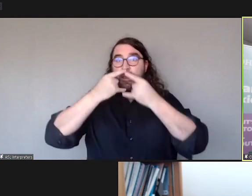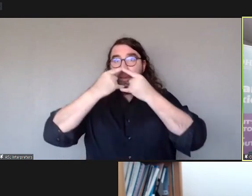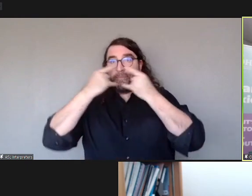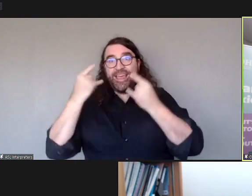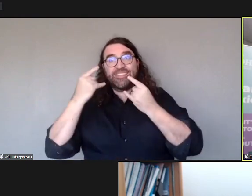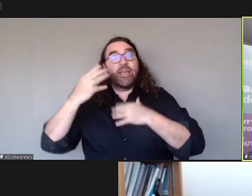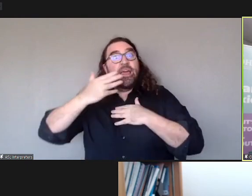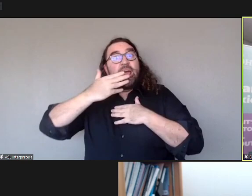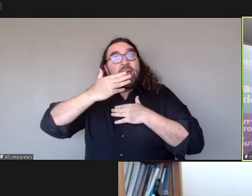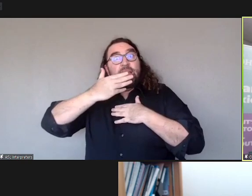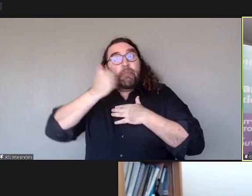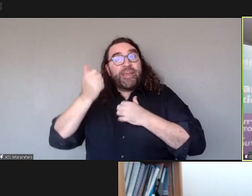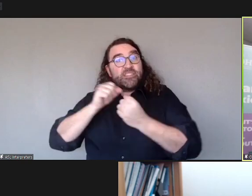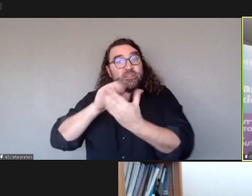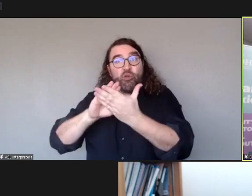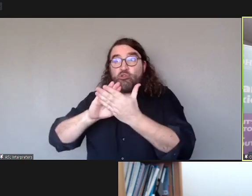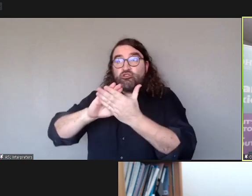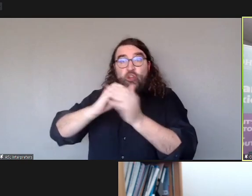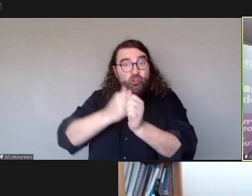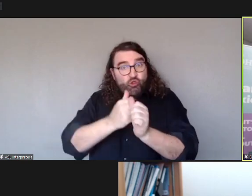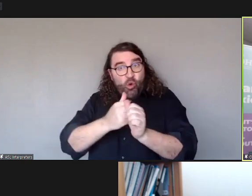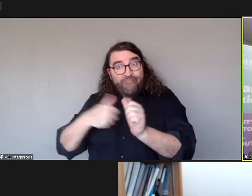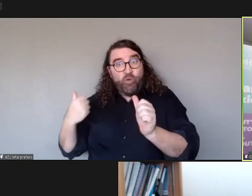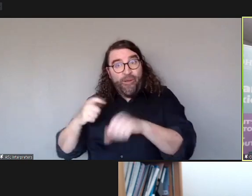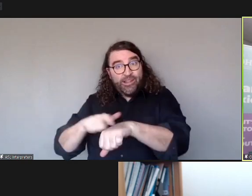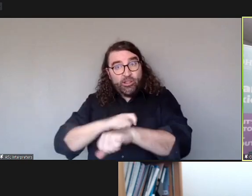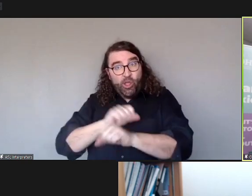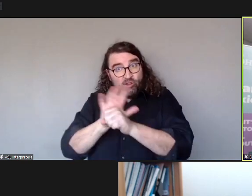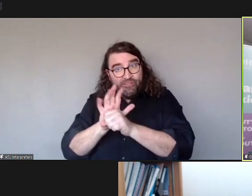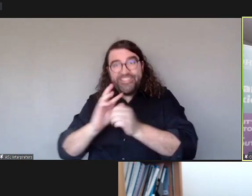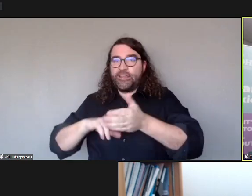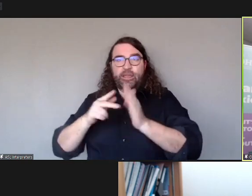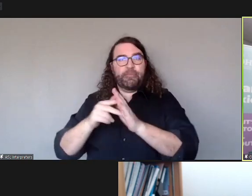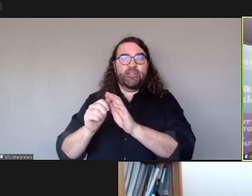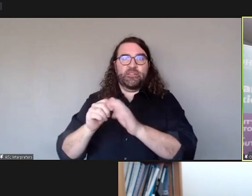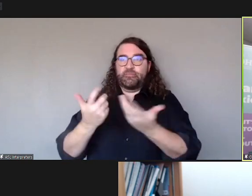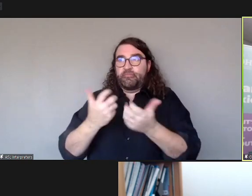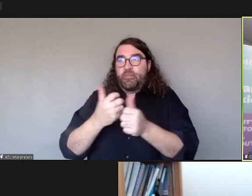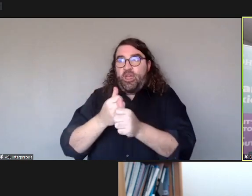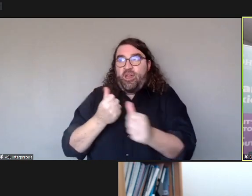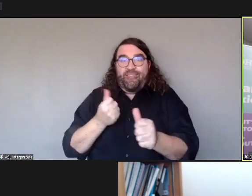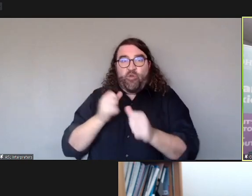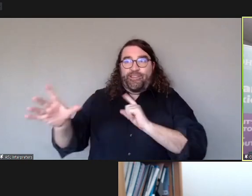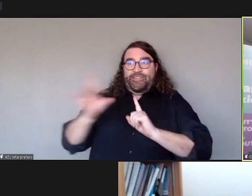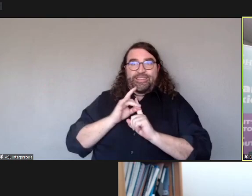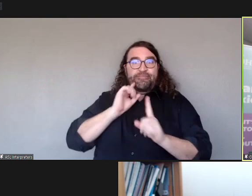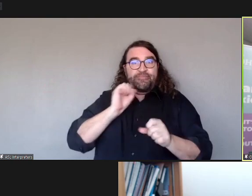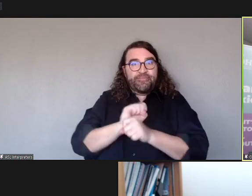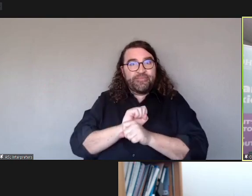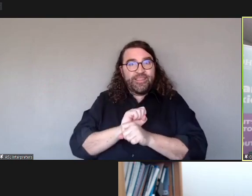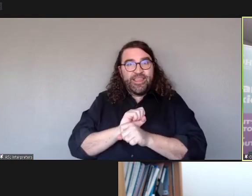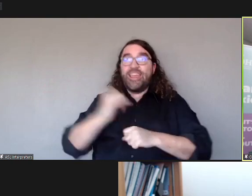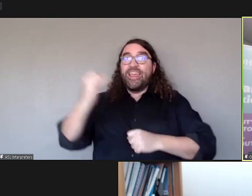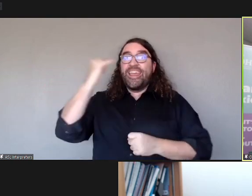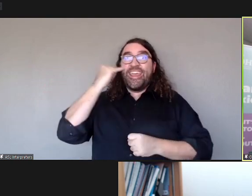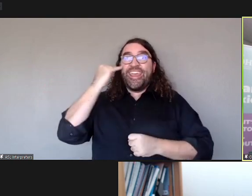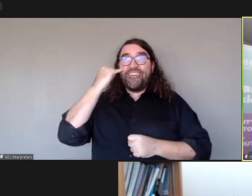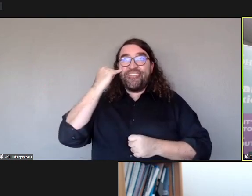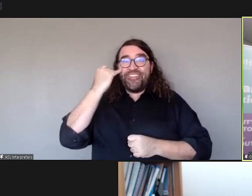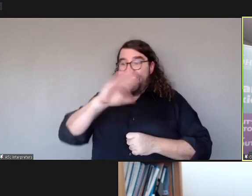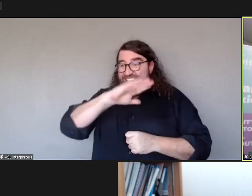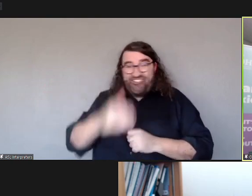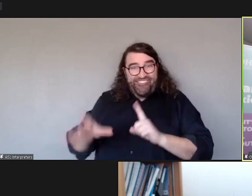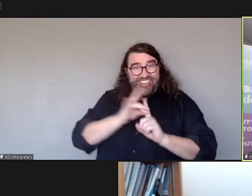avoid long COVID is not getting COVID in the first place. 0% of people who never have COVID have long COVID.